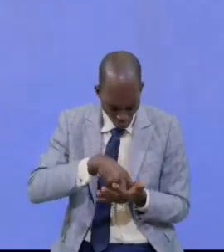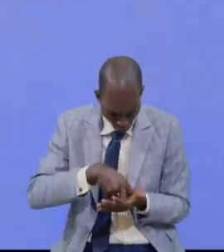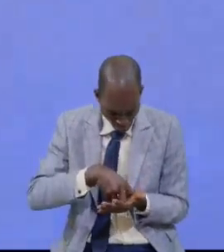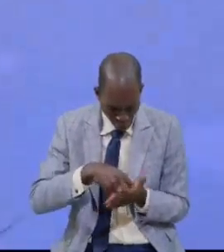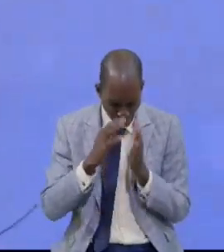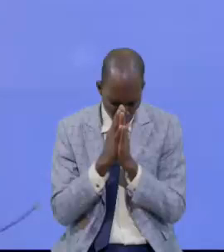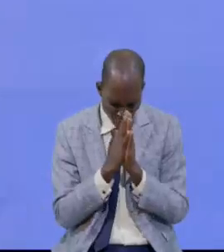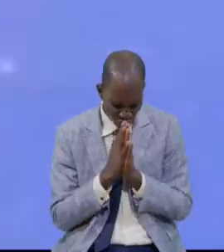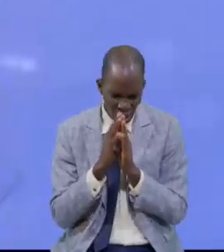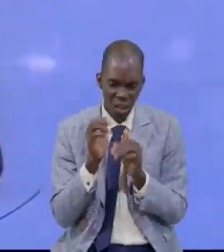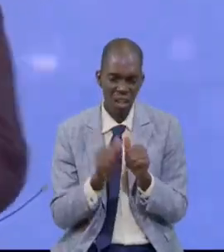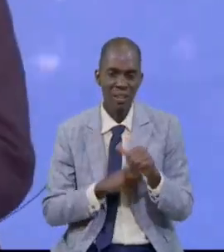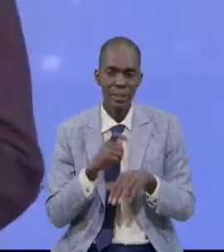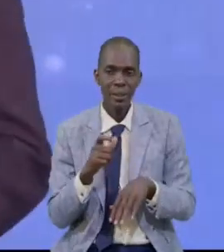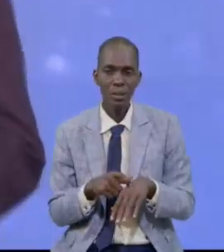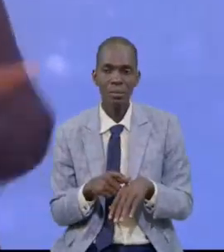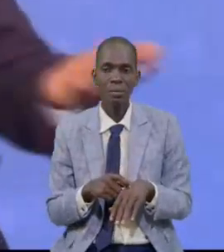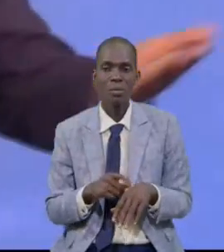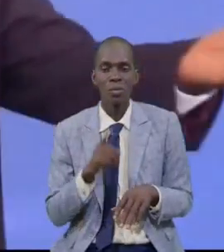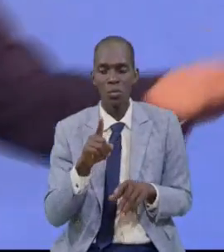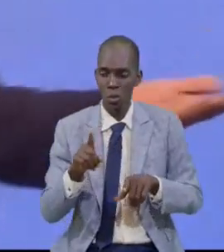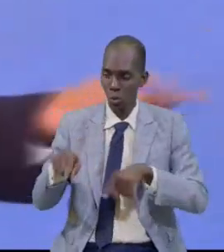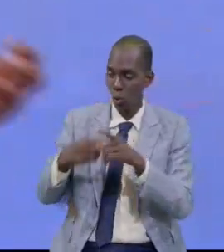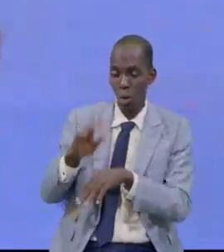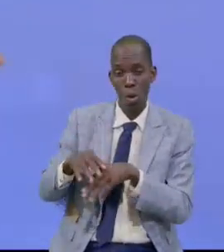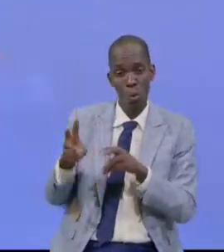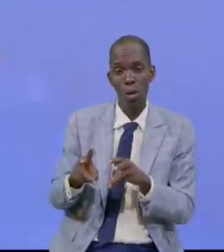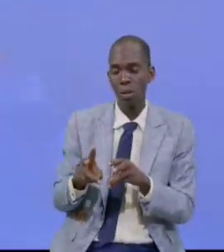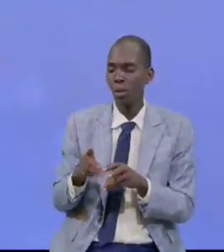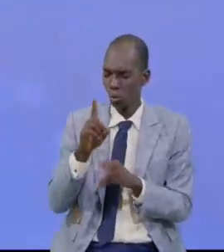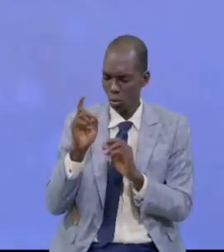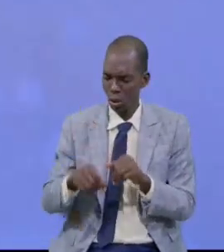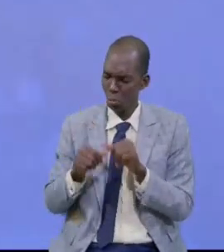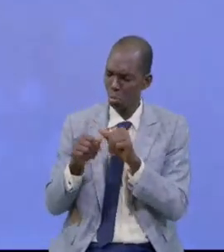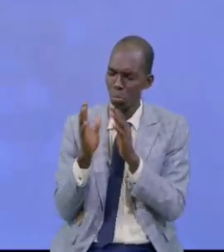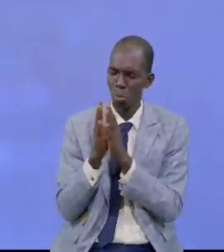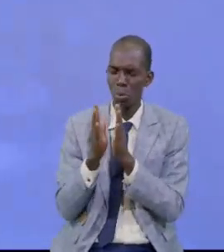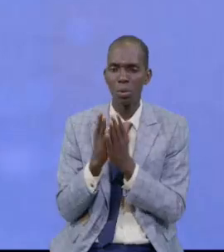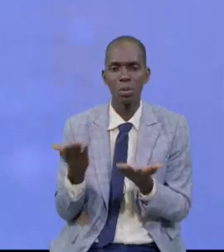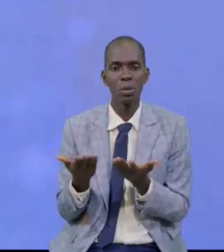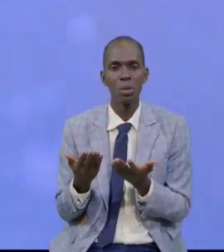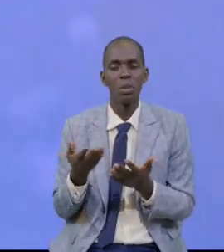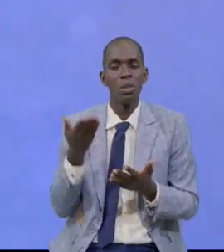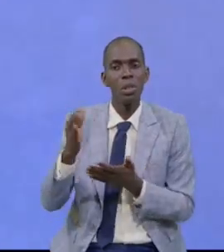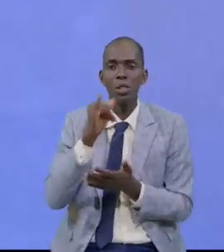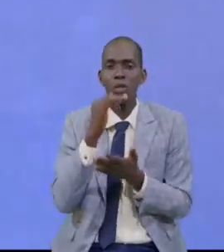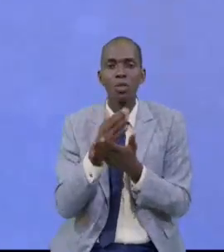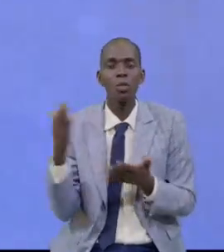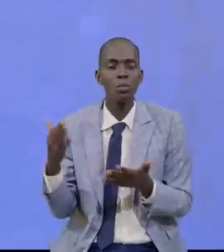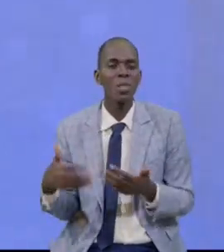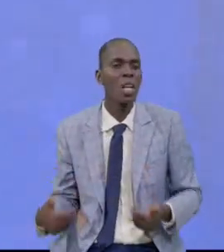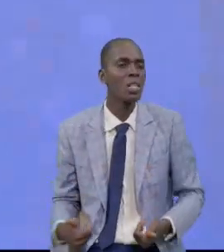are going and you are doing your work. There's a challenge like, that came to Nehemiah and said, Lord, help me. That's